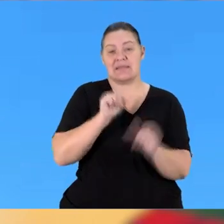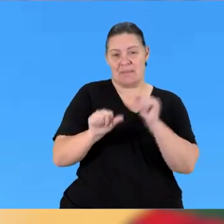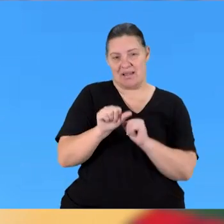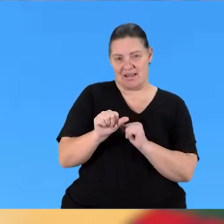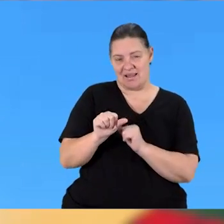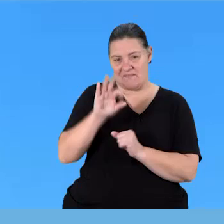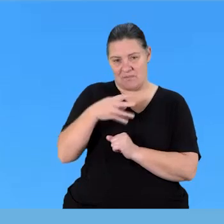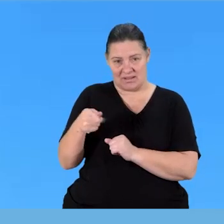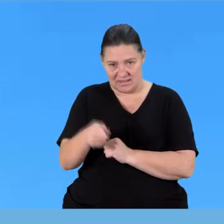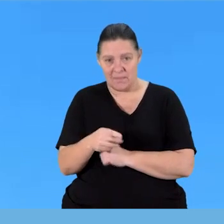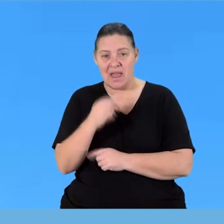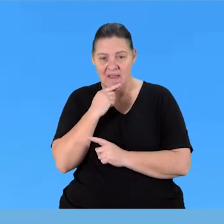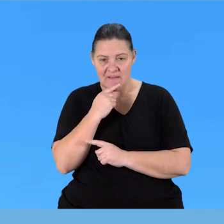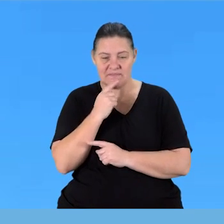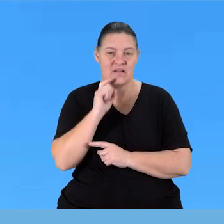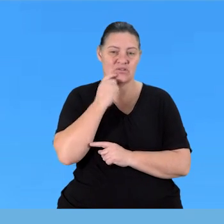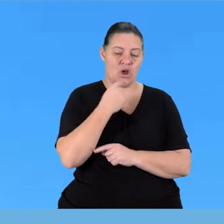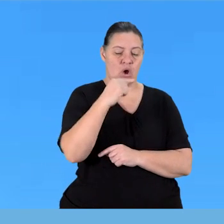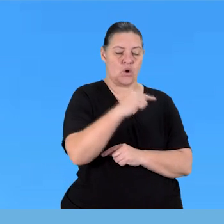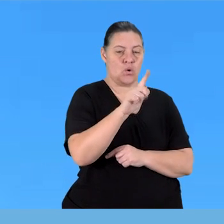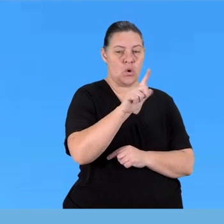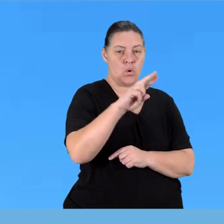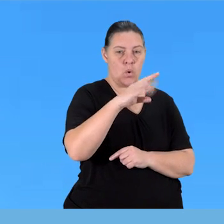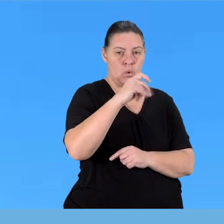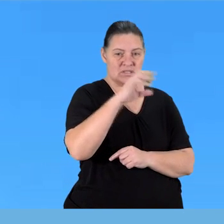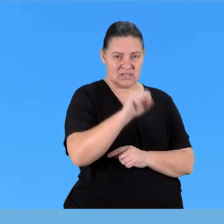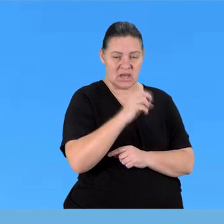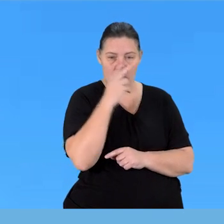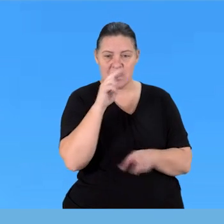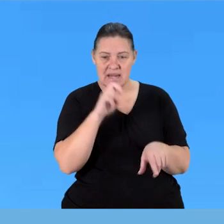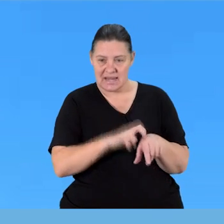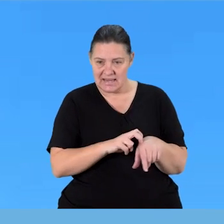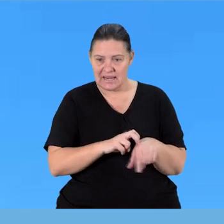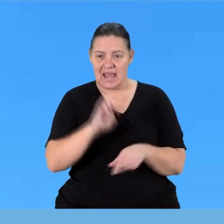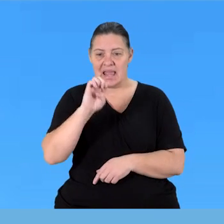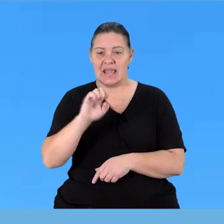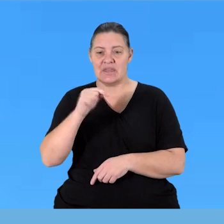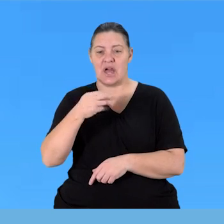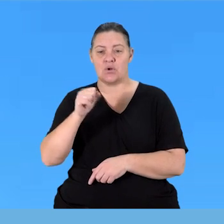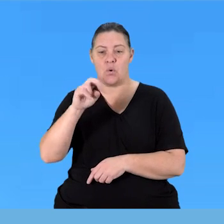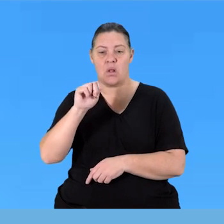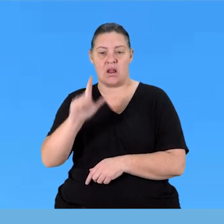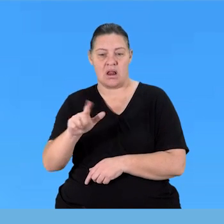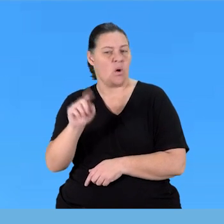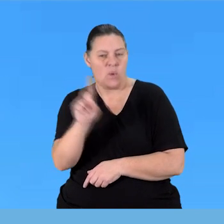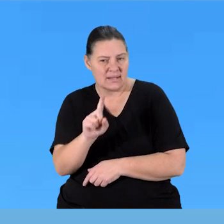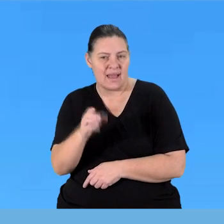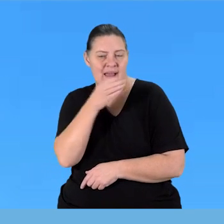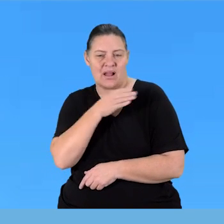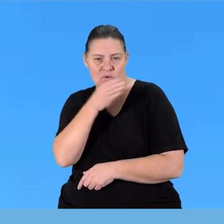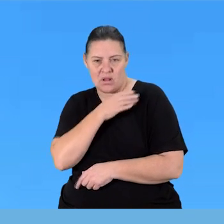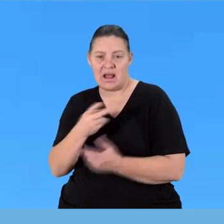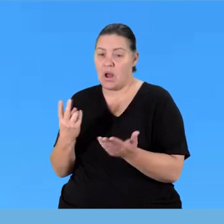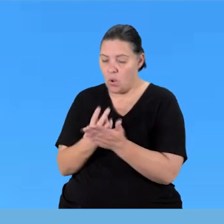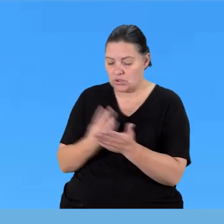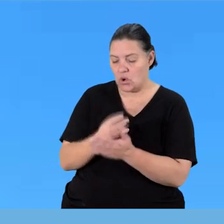formulae. Now we have a glucose, which is going to produce the ethanol, that is our alcohol, and the carbon